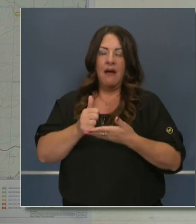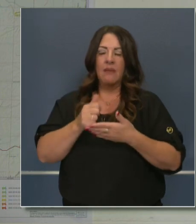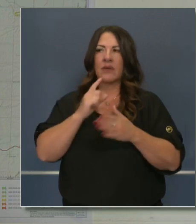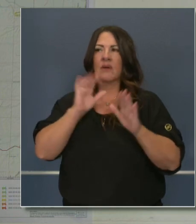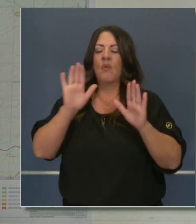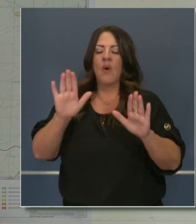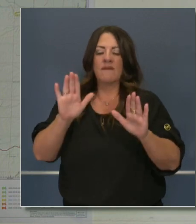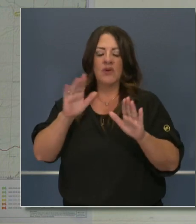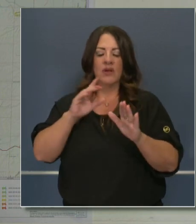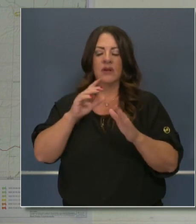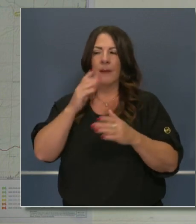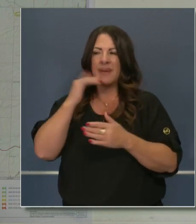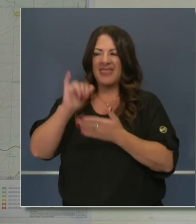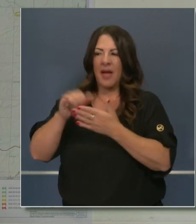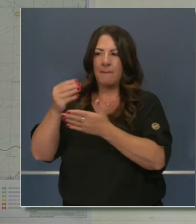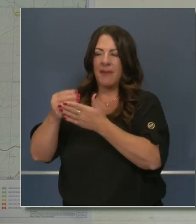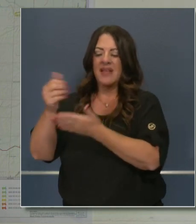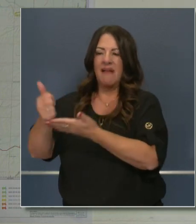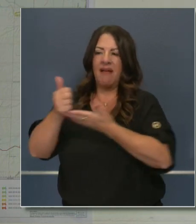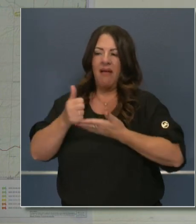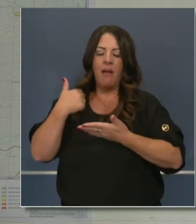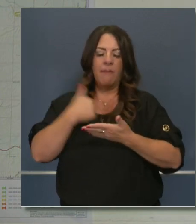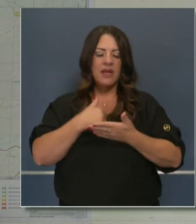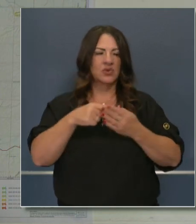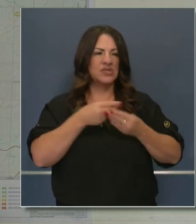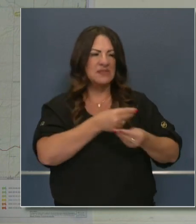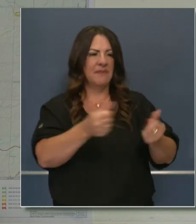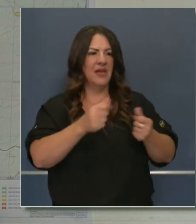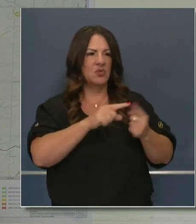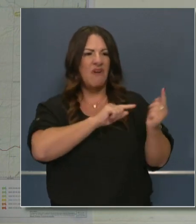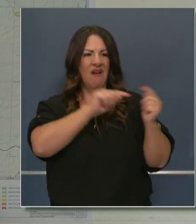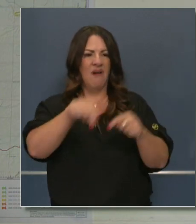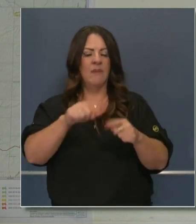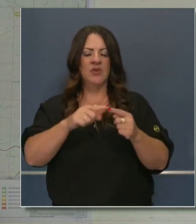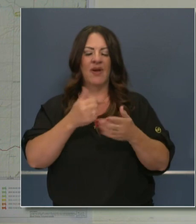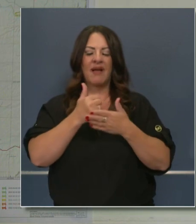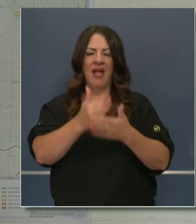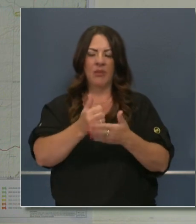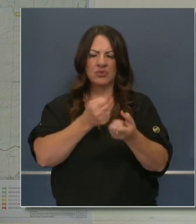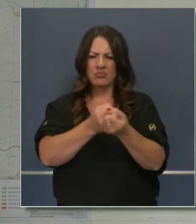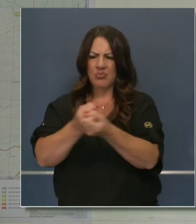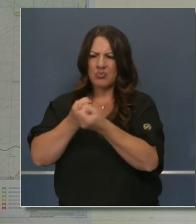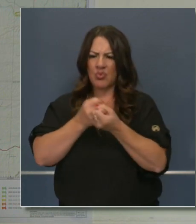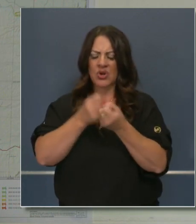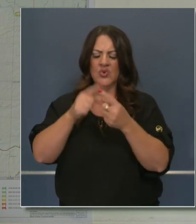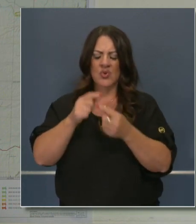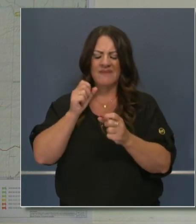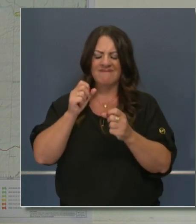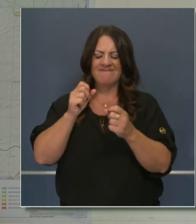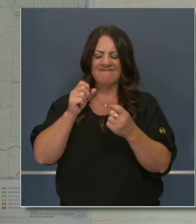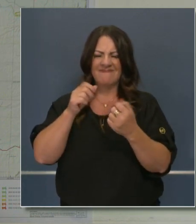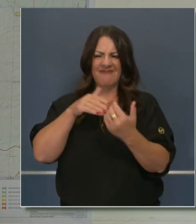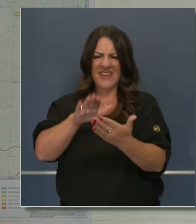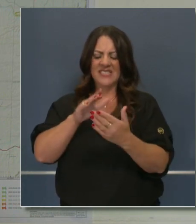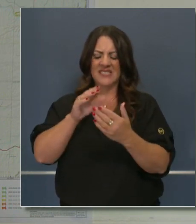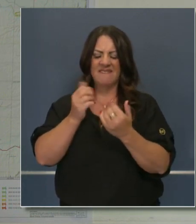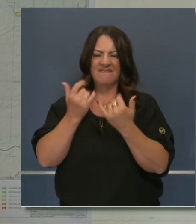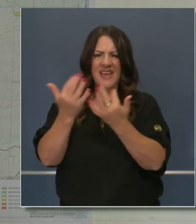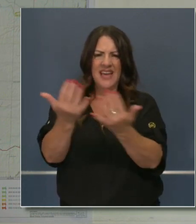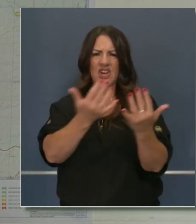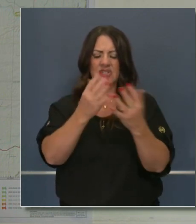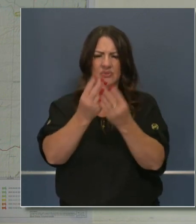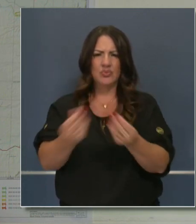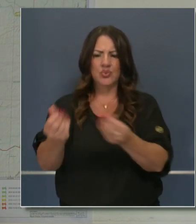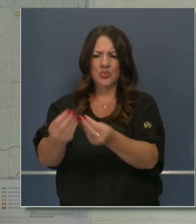provide additional resources to be able to fight this fire and begin the recovery process. That FMEG will stay in place